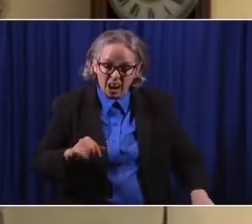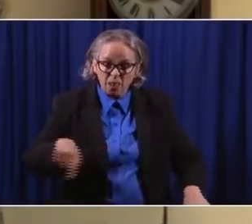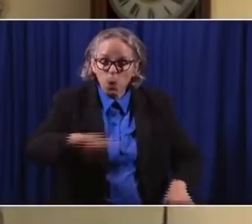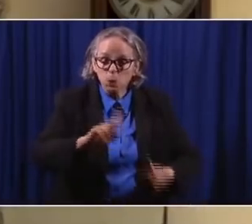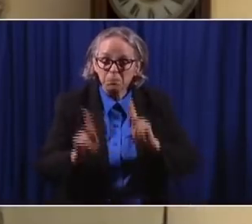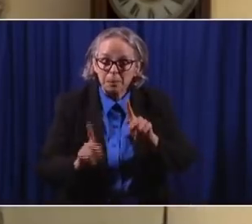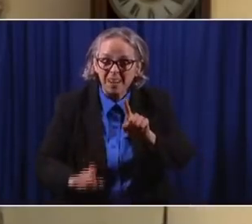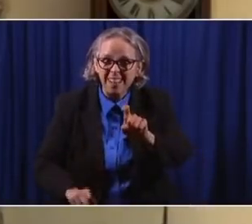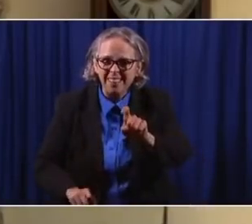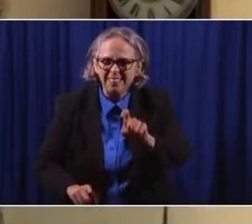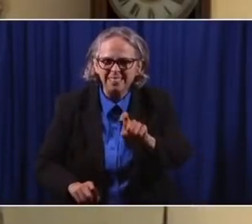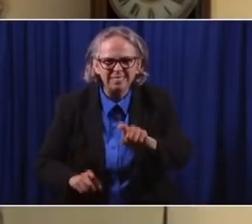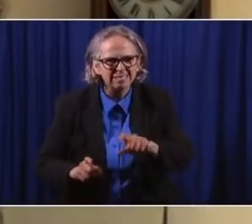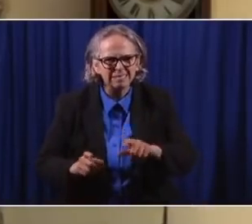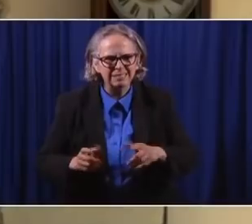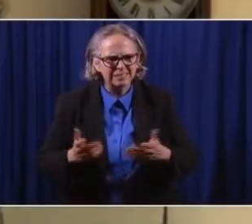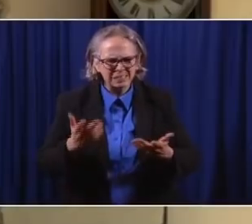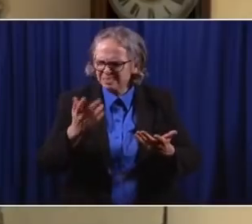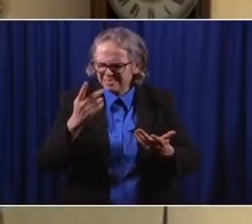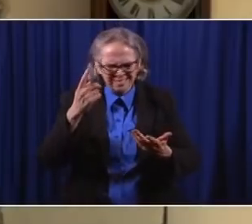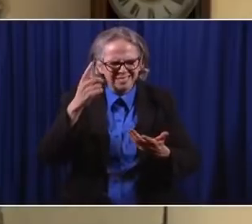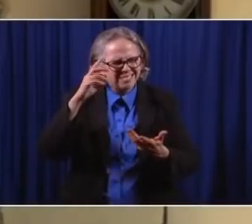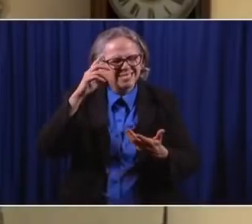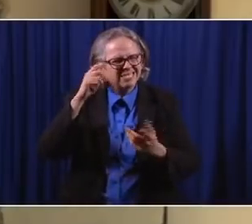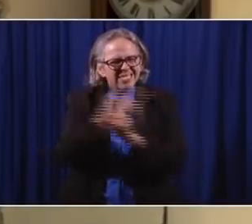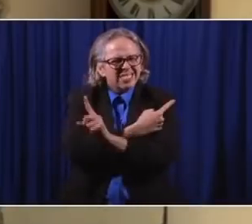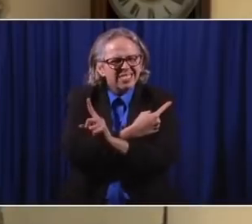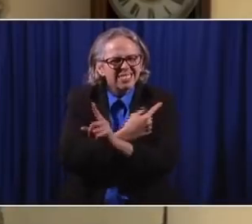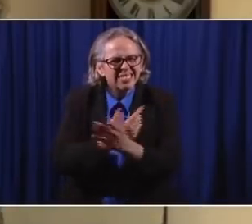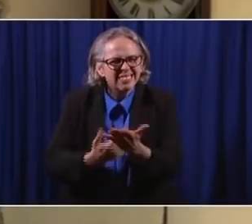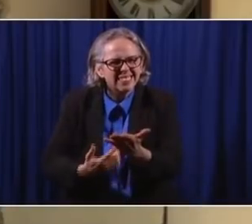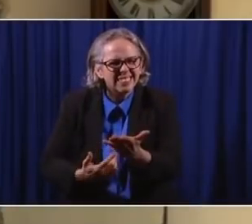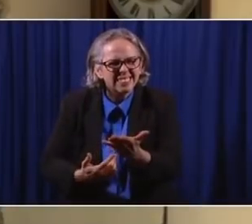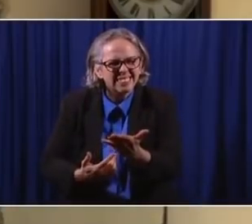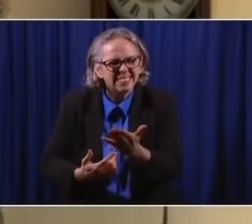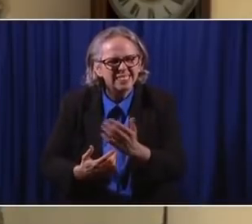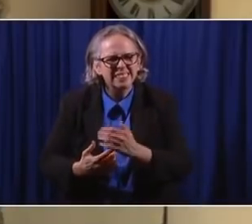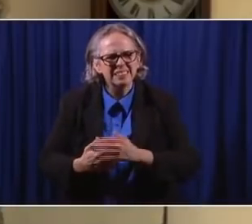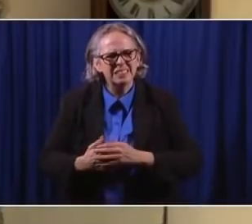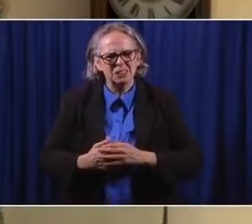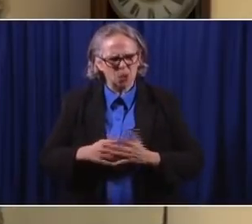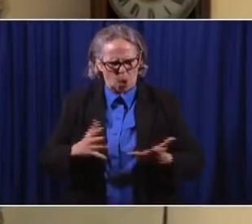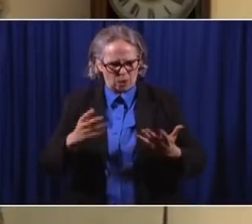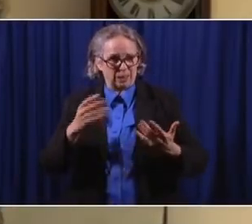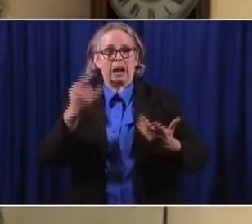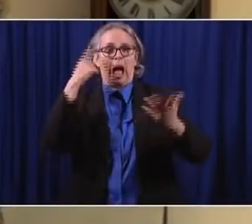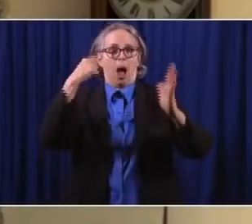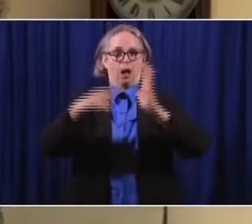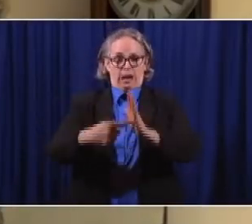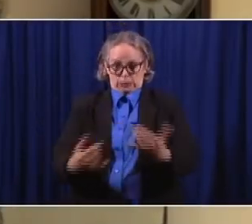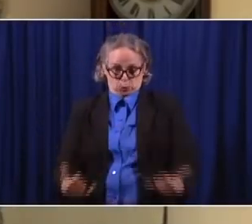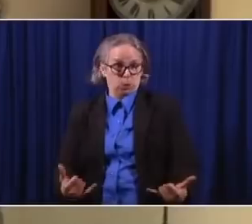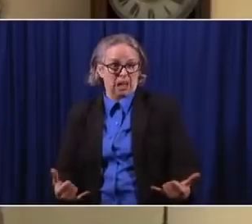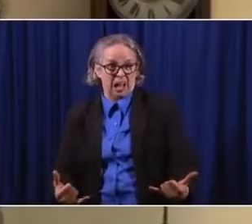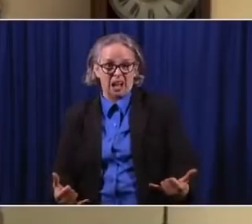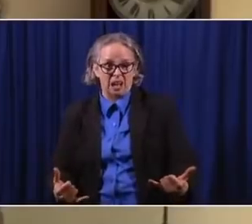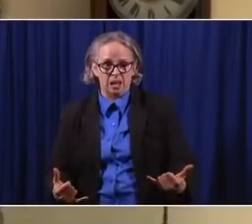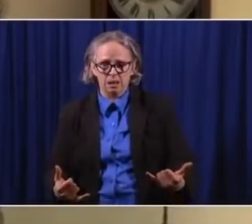That makes absolutely no sense. What about if today, from let's